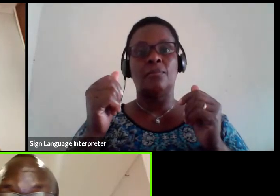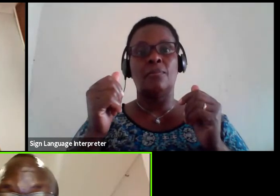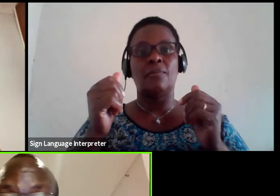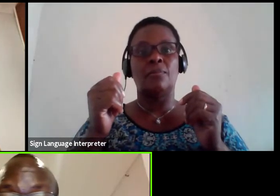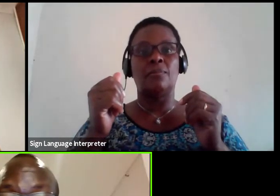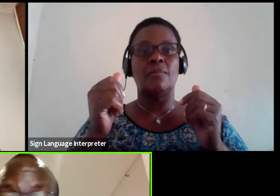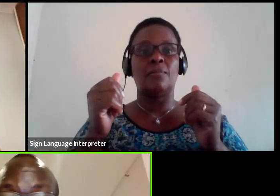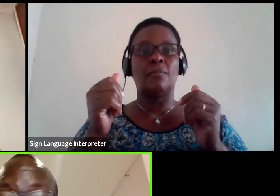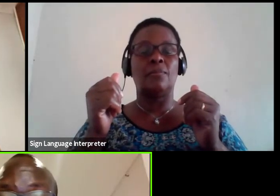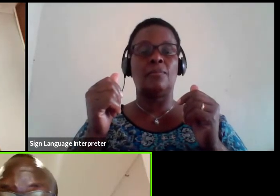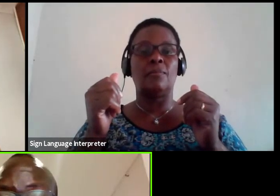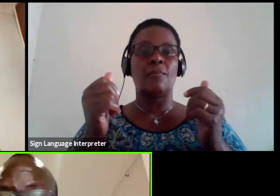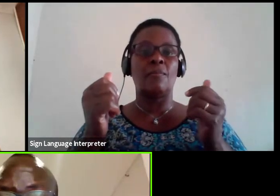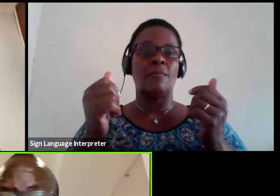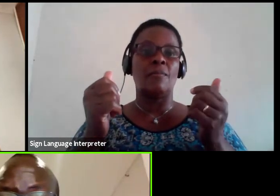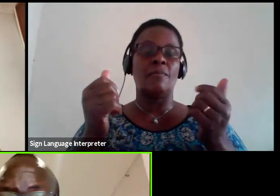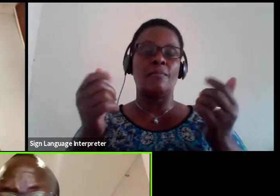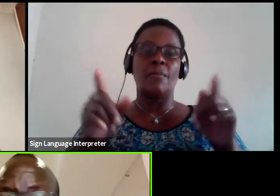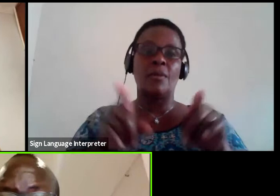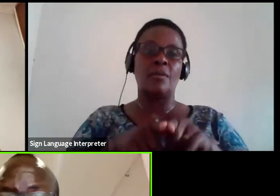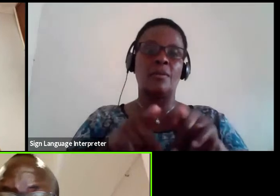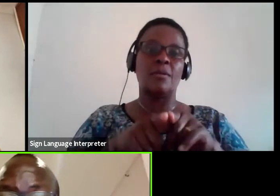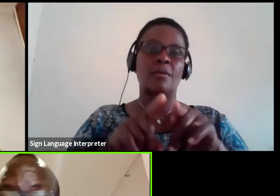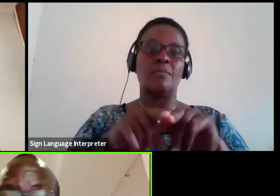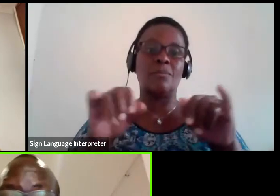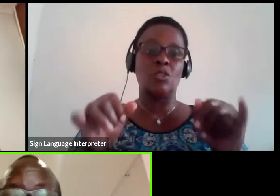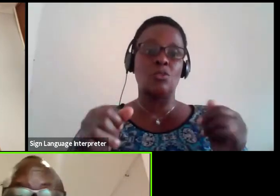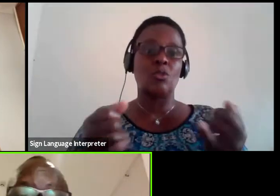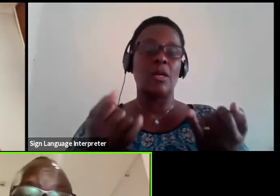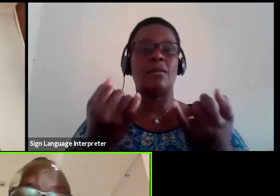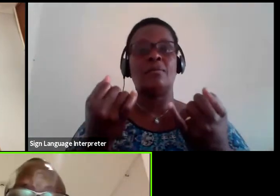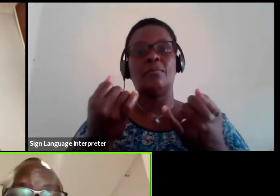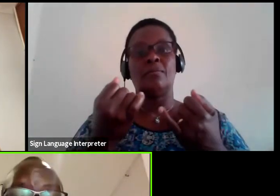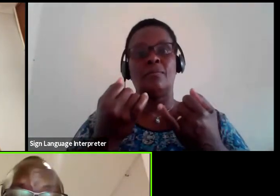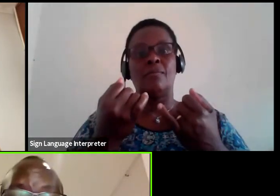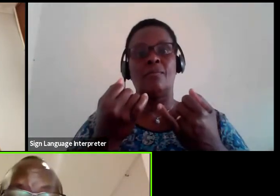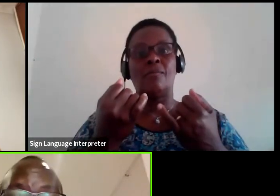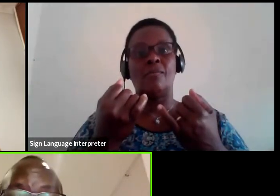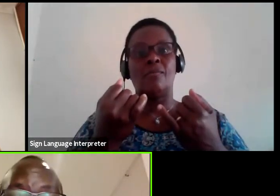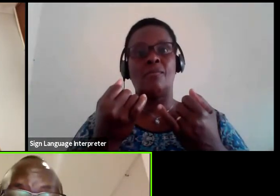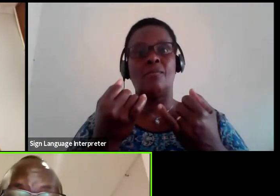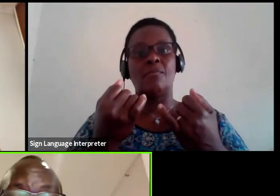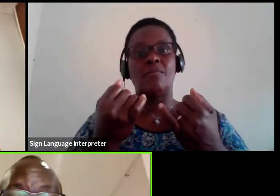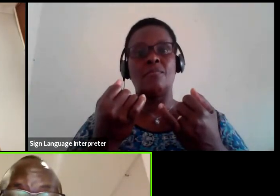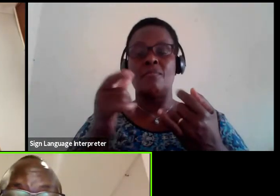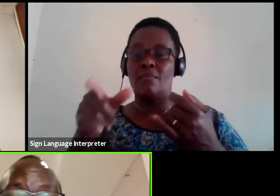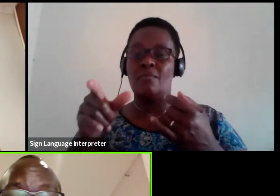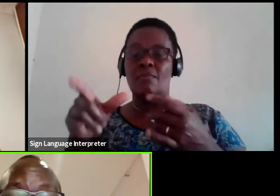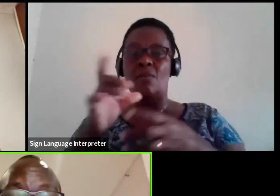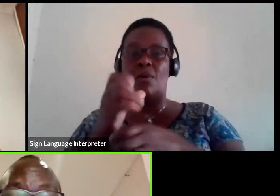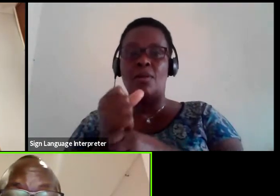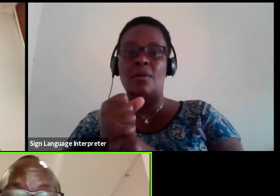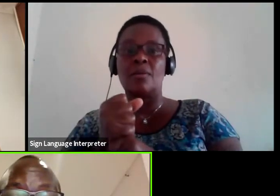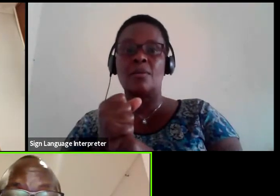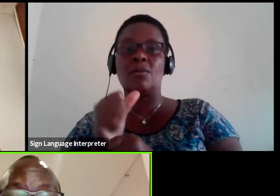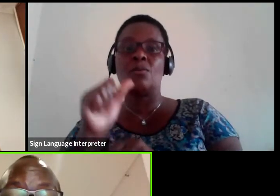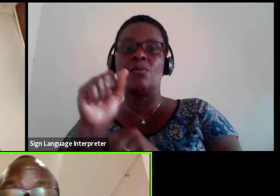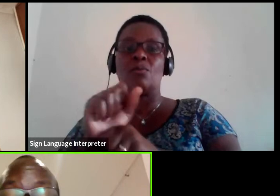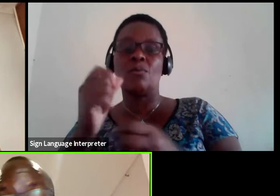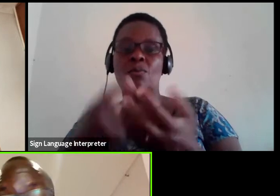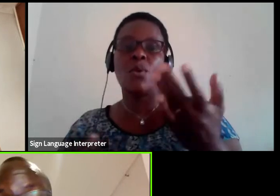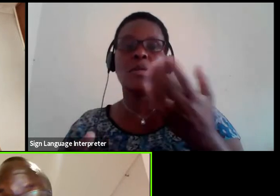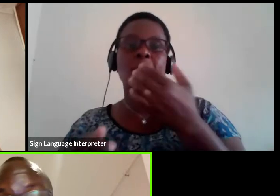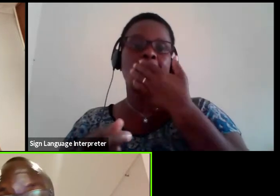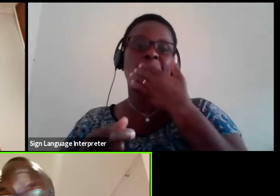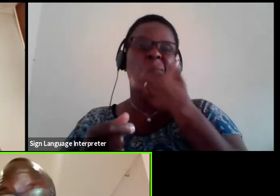recommendations to these organizations in terms of what they could possibly do and what needs